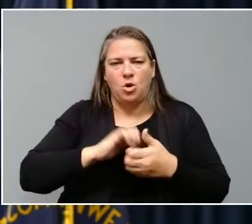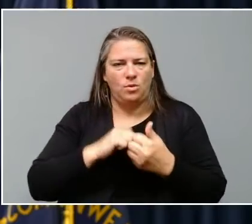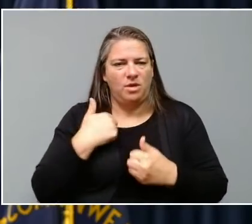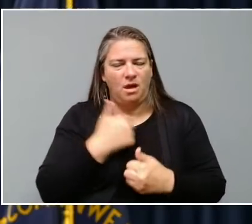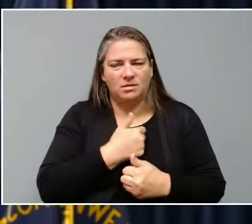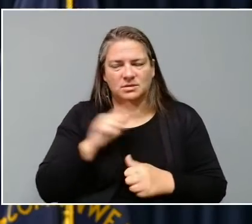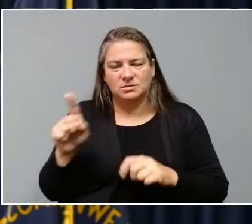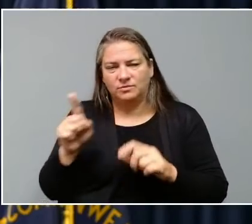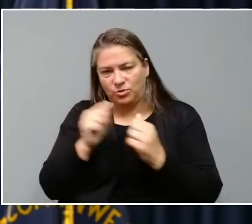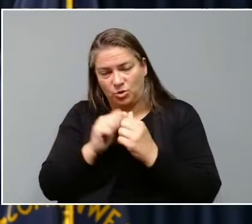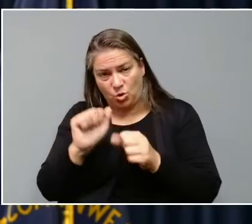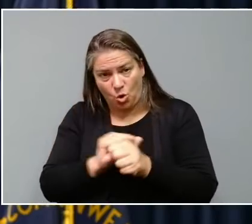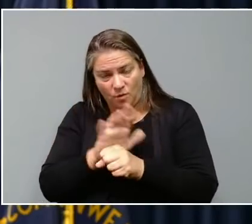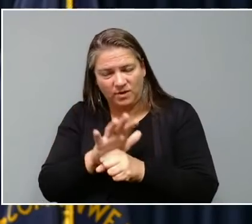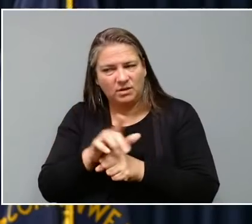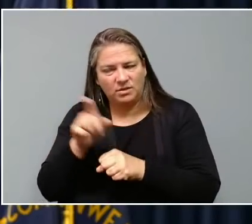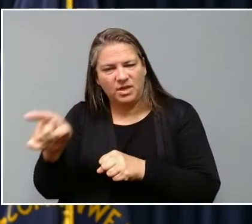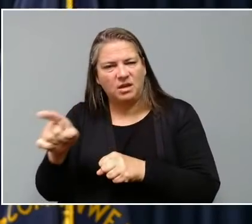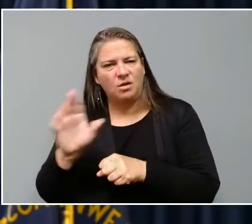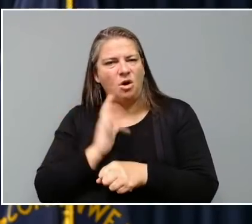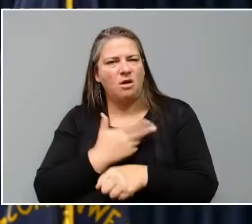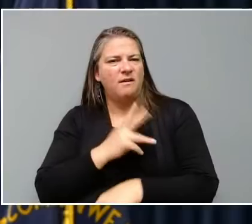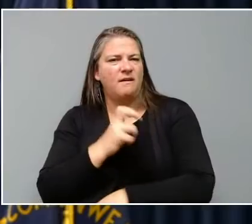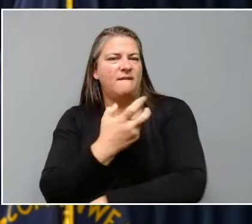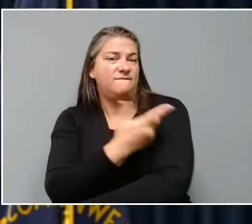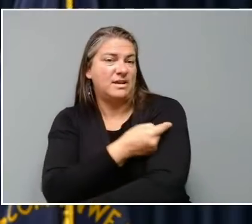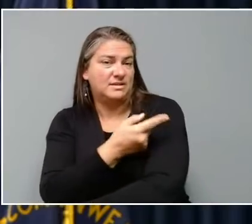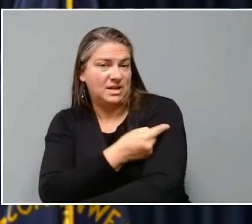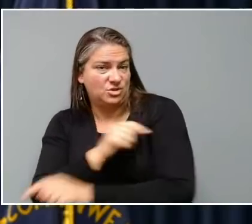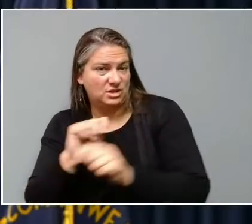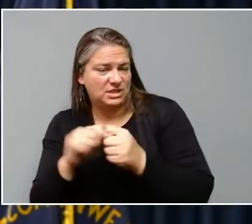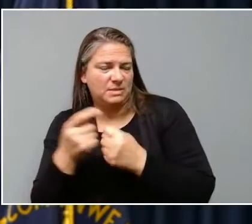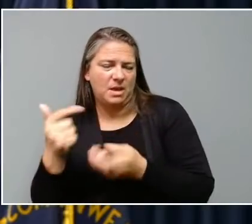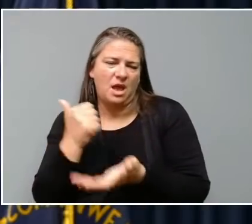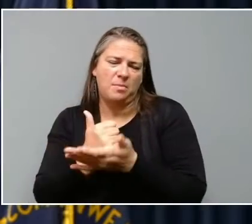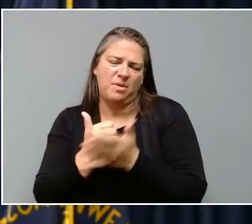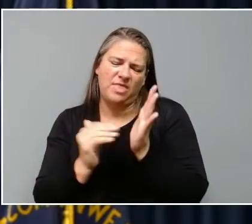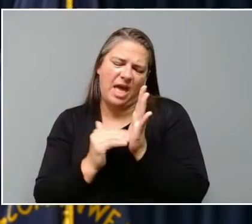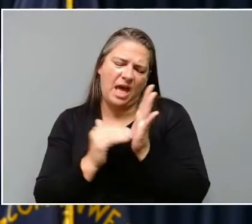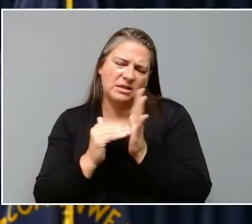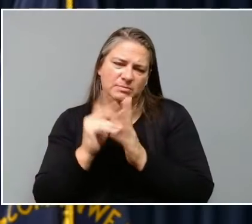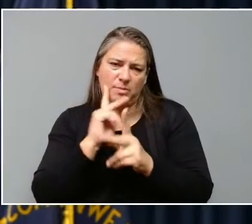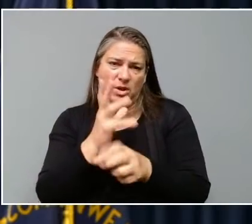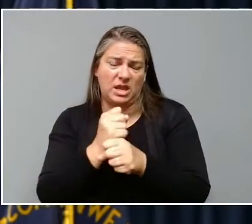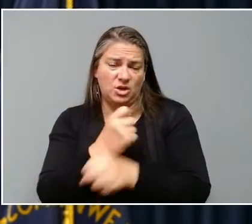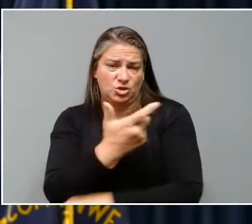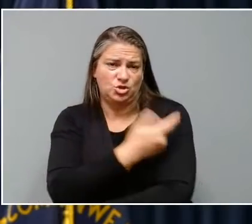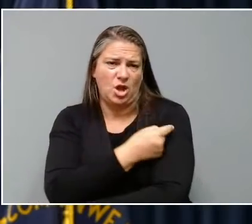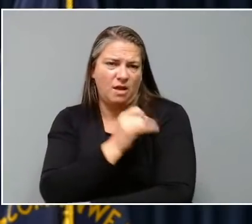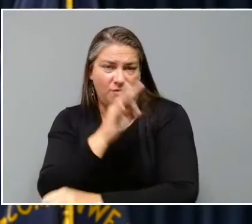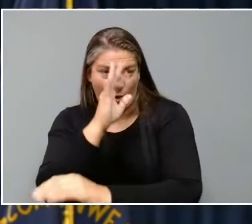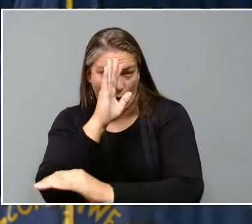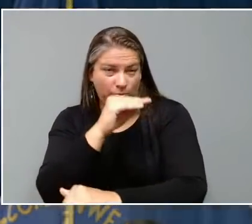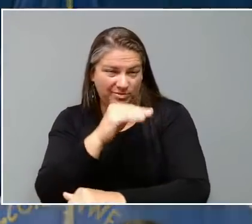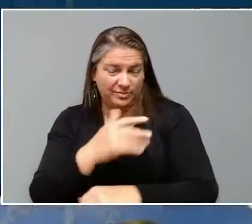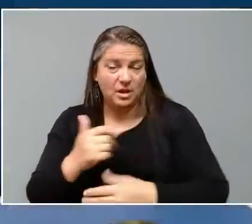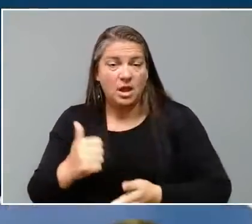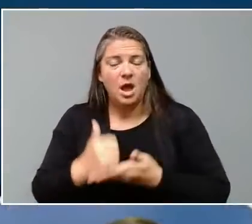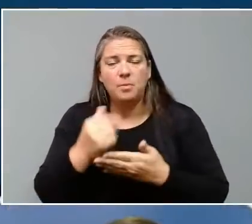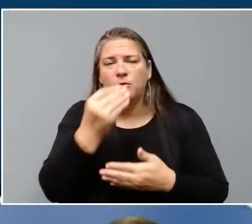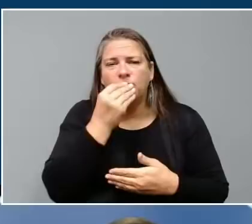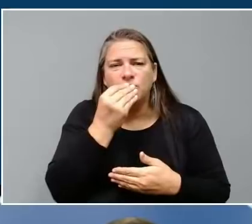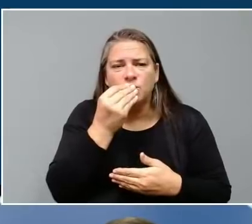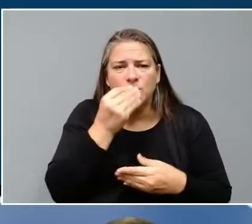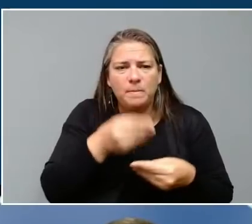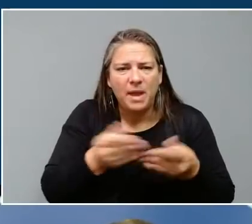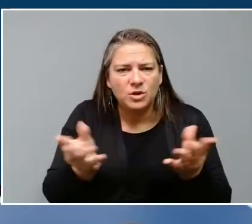They've worked as our vaccination team. They've helped thousands of Kentuckians receive their shot of hope. They've helped at our food pantries and continue to